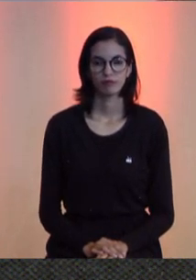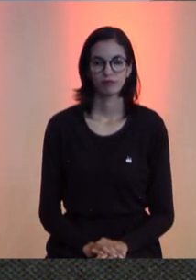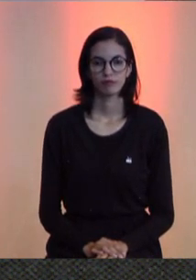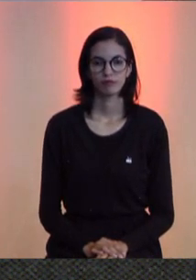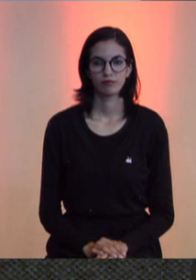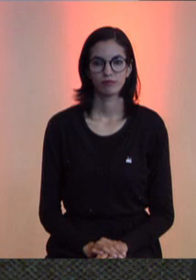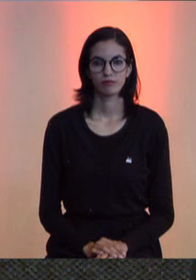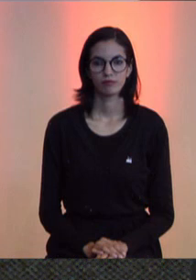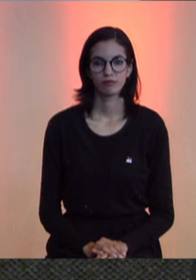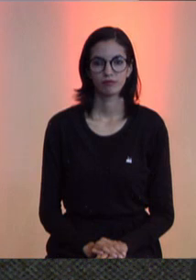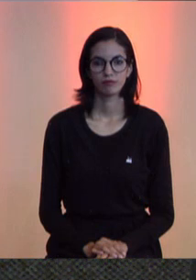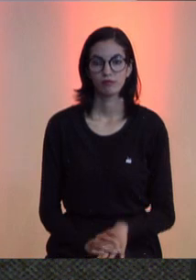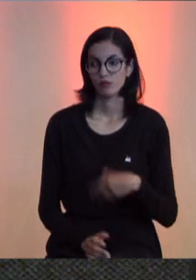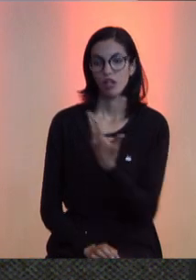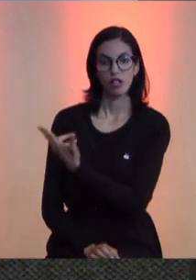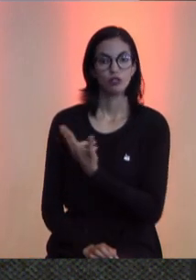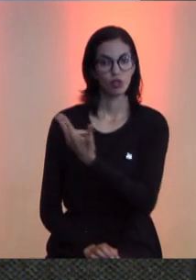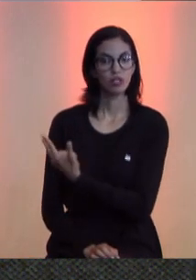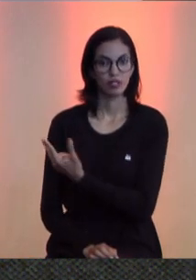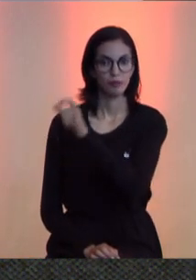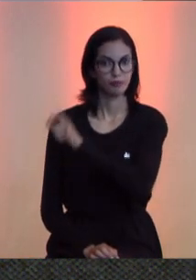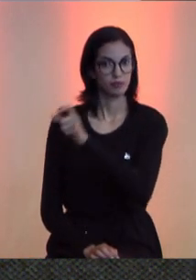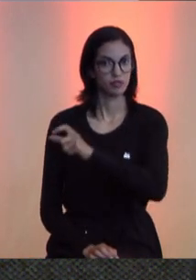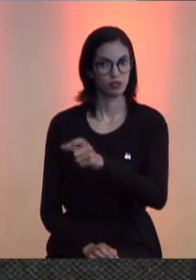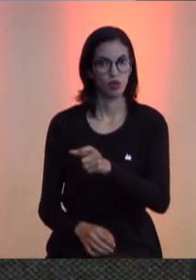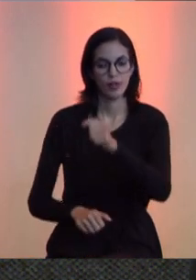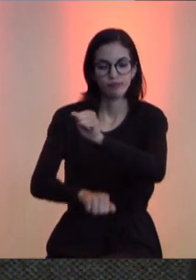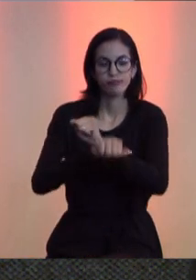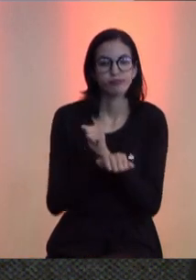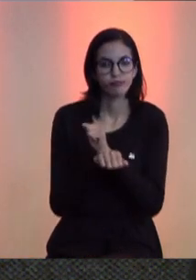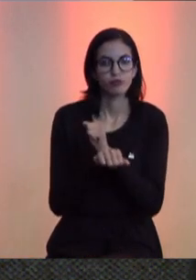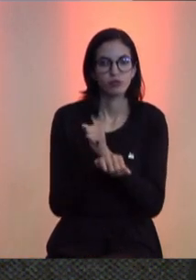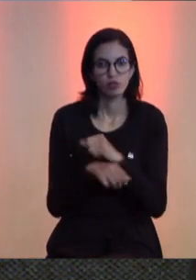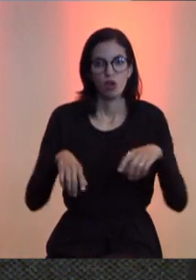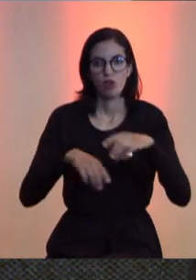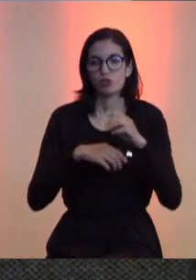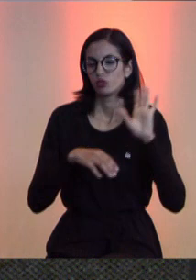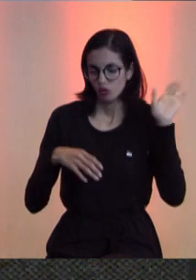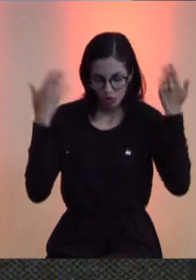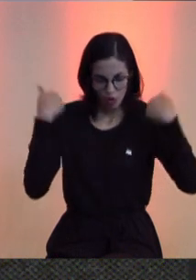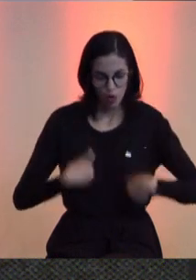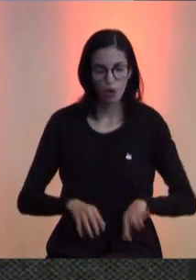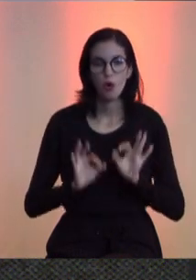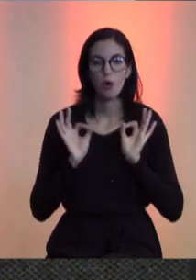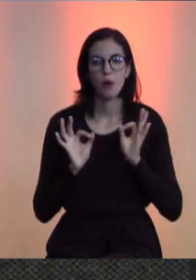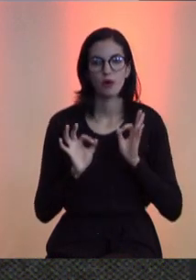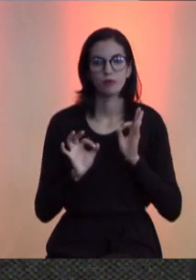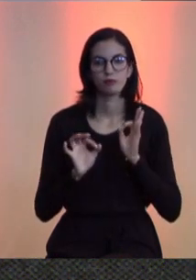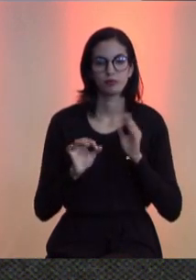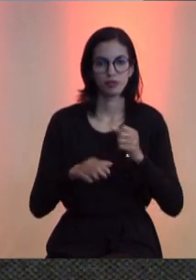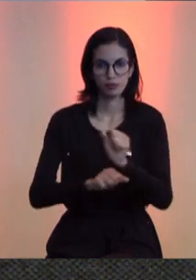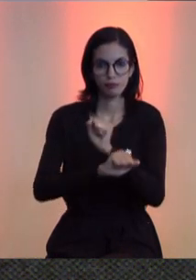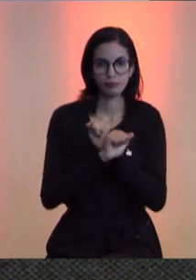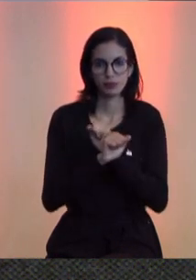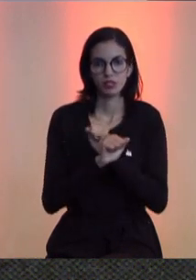Entonces estos varones fueron atados con sus mantos y sus calzas y sus turbantes y sus vestidos y fueron echados dentro del horno